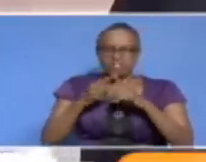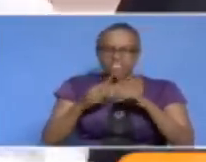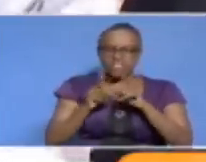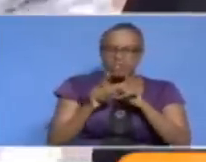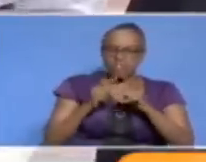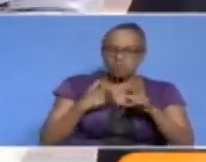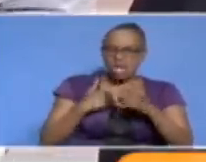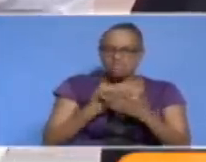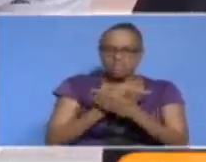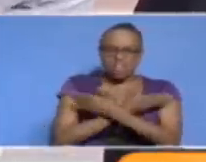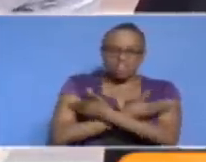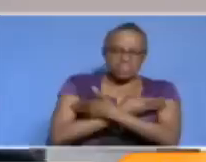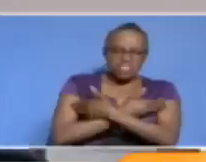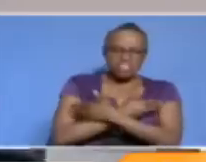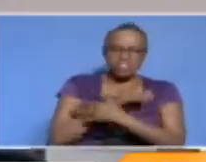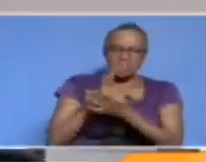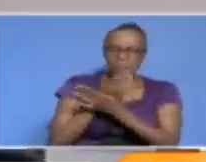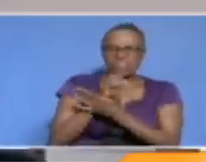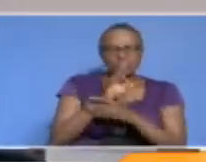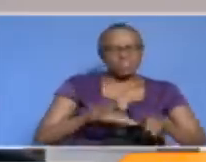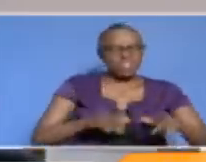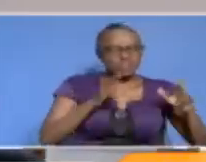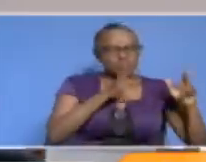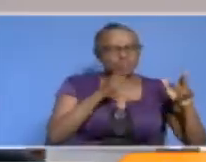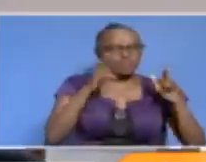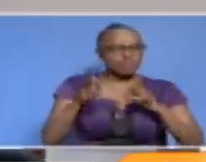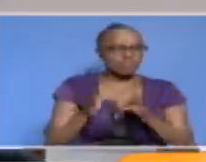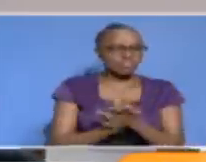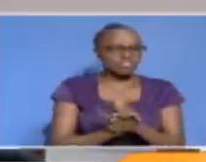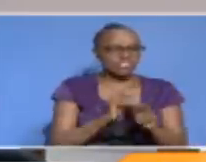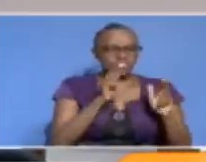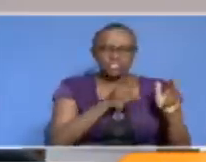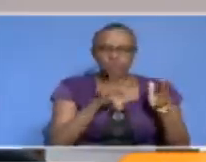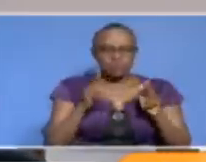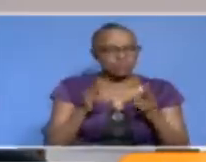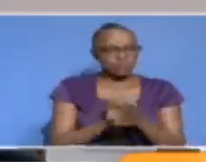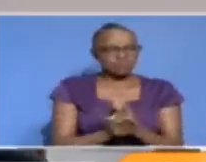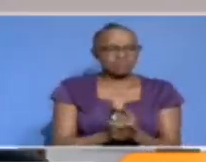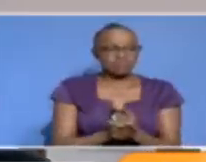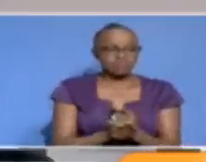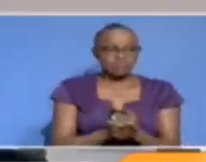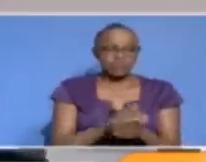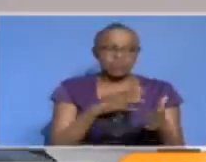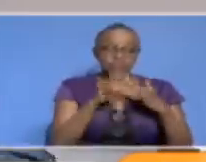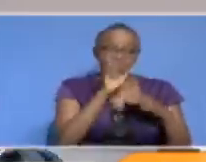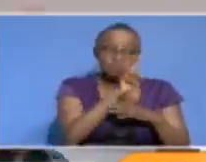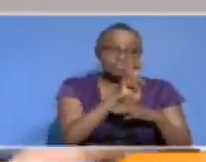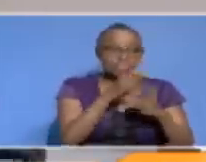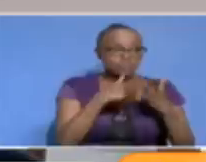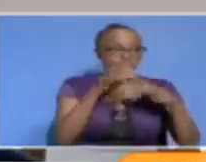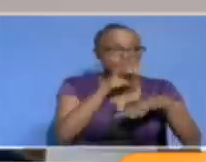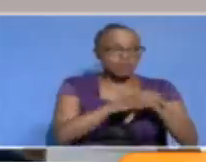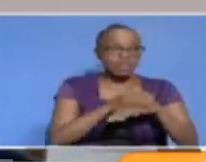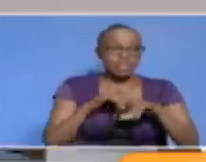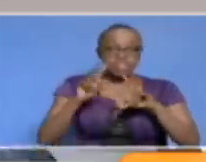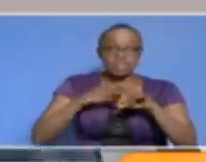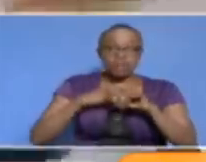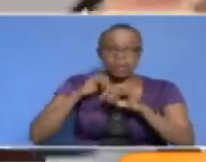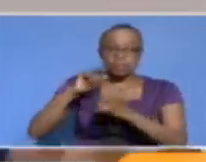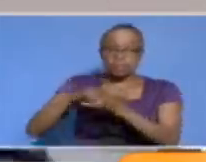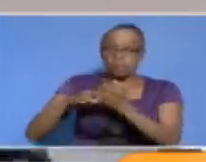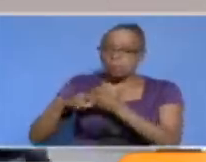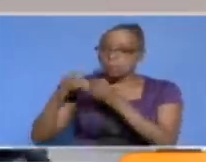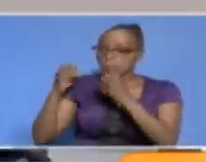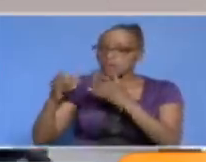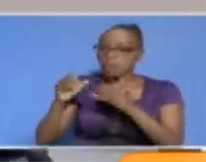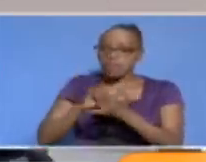combat. Well, that is part of life. It's normal part of life. Yeah. What you see is what you get. You can have your own style. Even you can marry as many wives